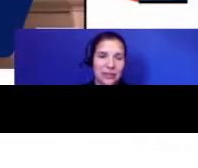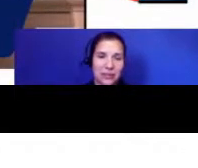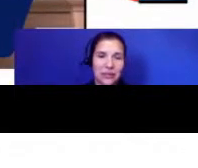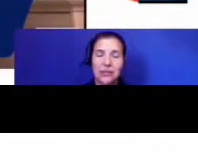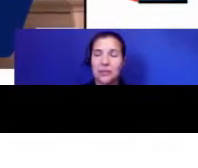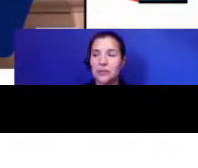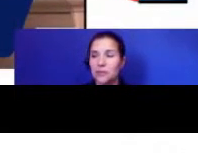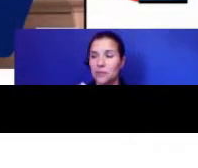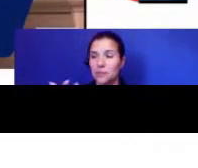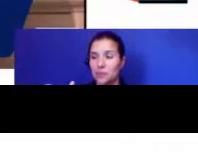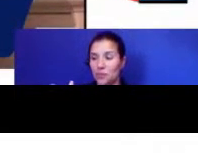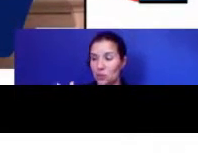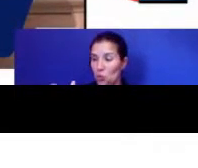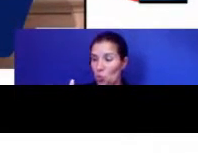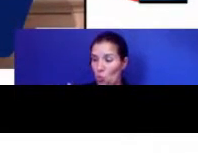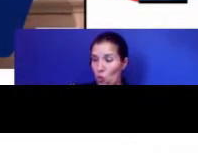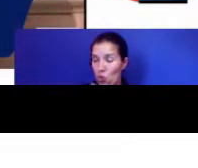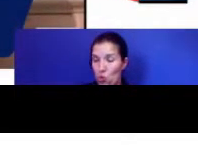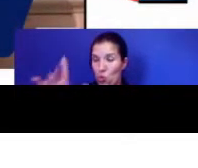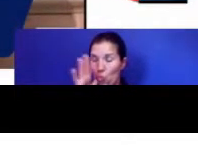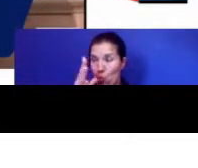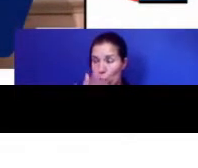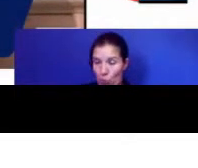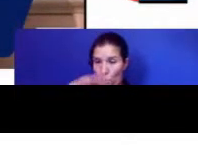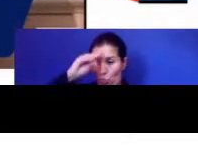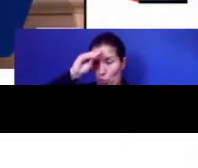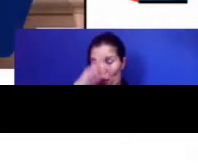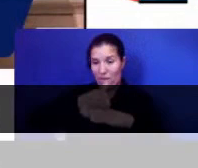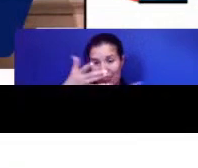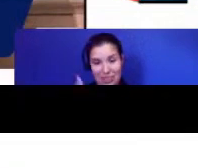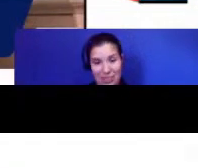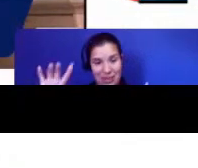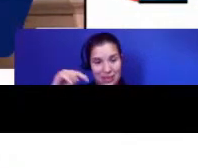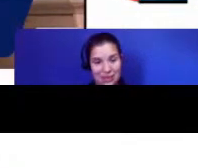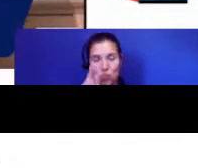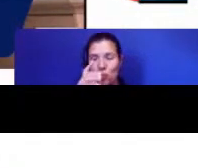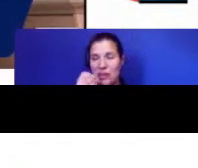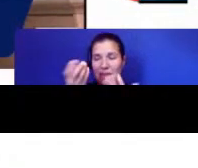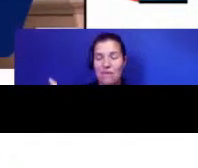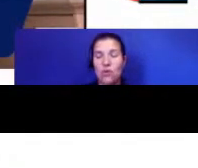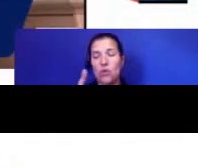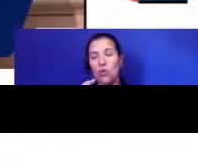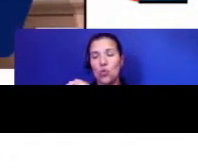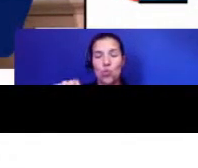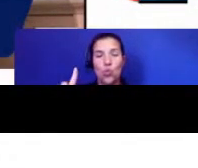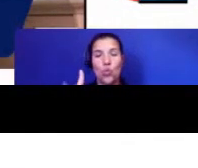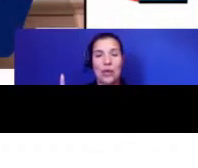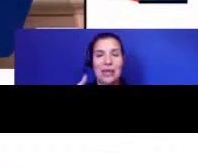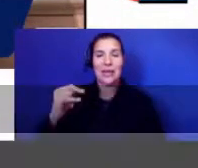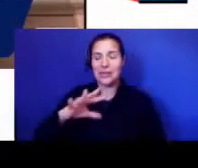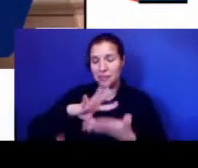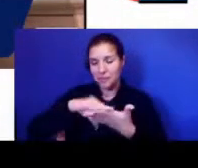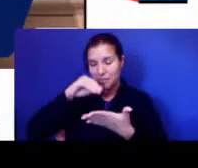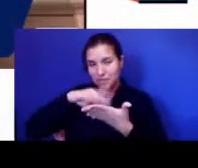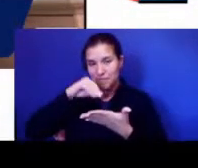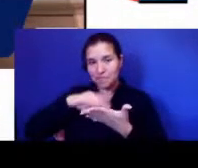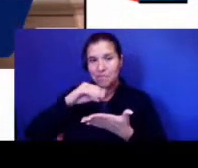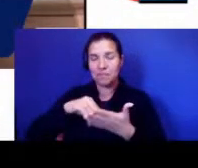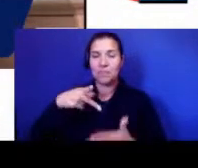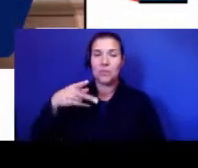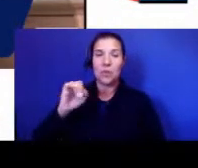you leave with at the end of this campaign? A toolkit to help your success in your schools, podcasts and